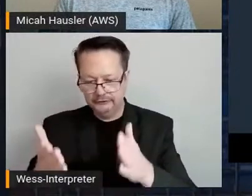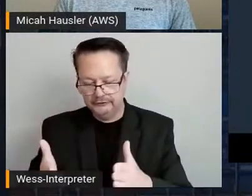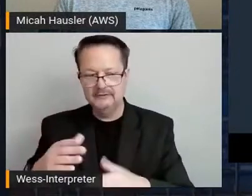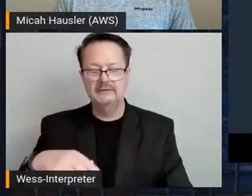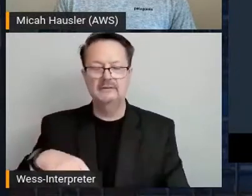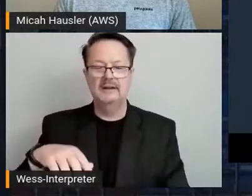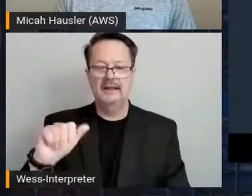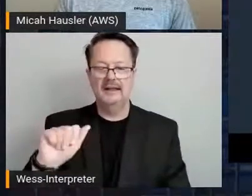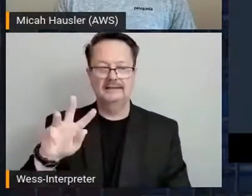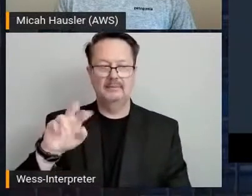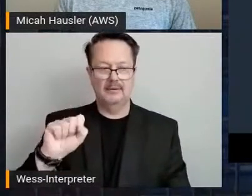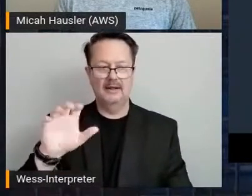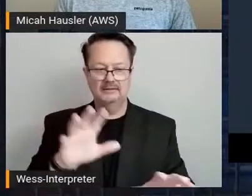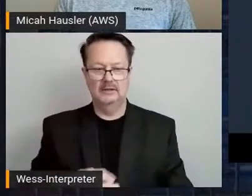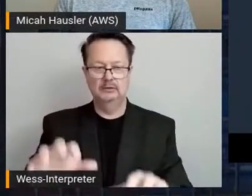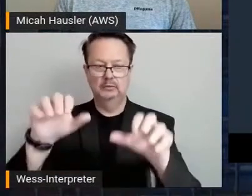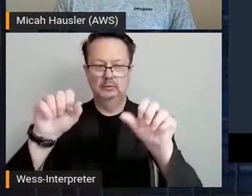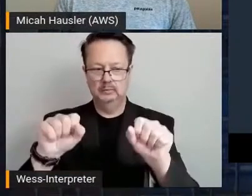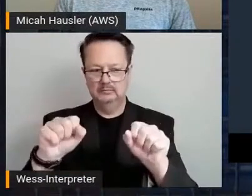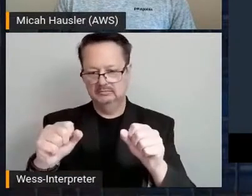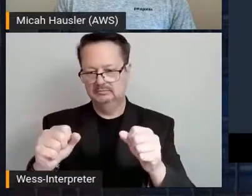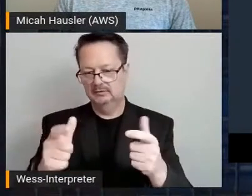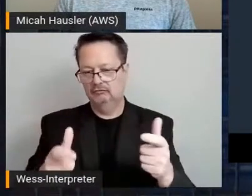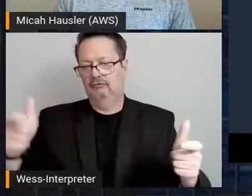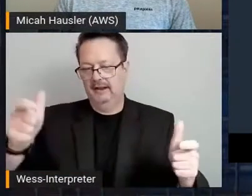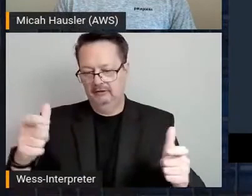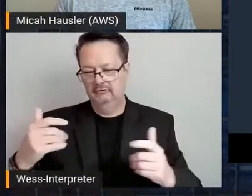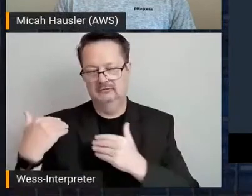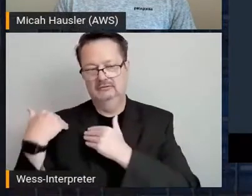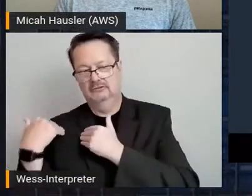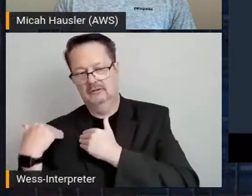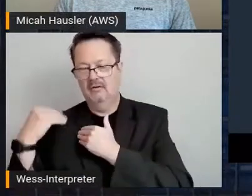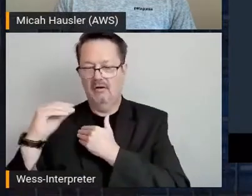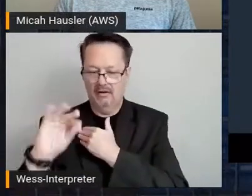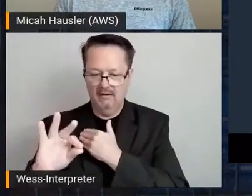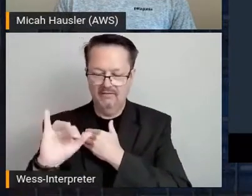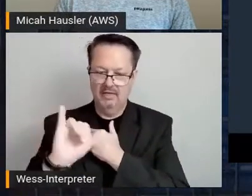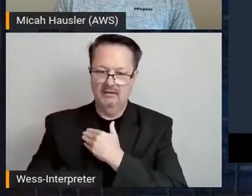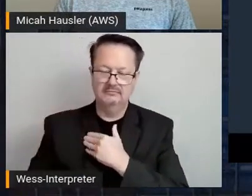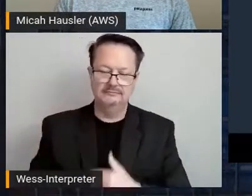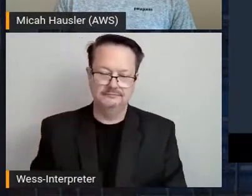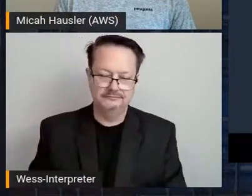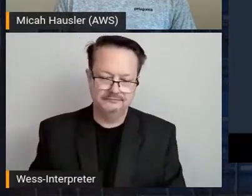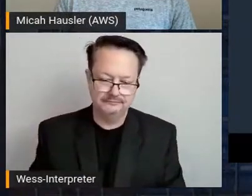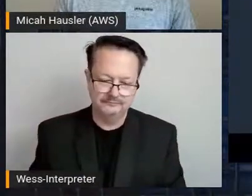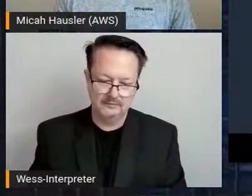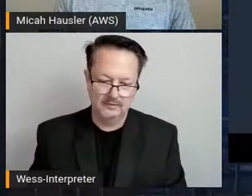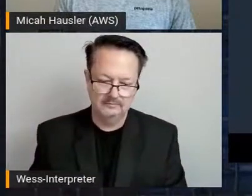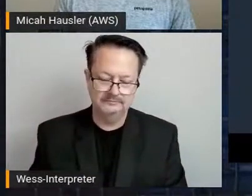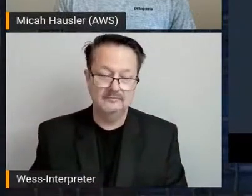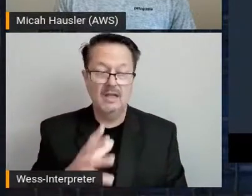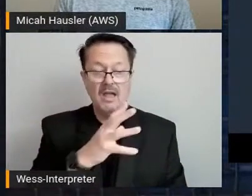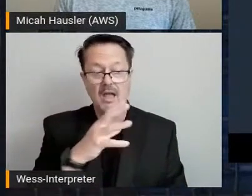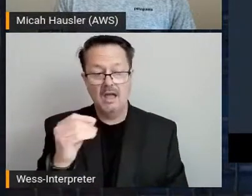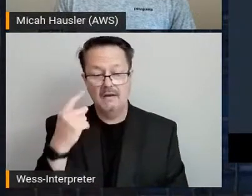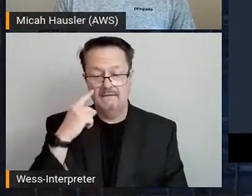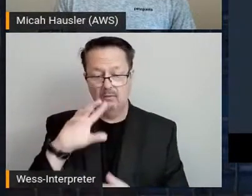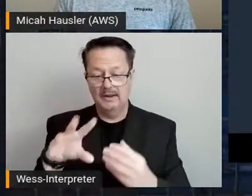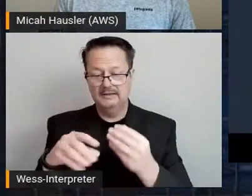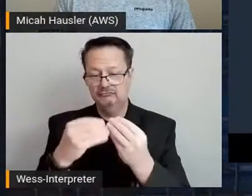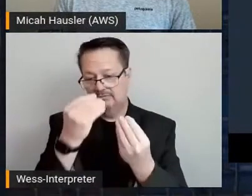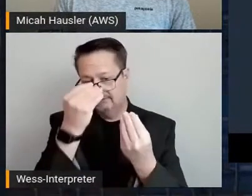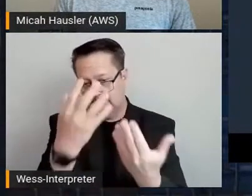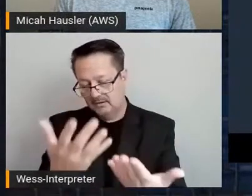AWS assumes yet an even greater share of the responsibilities. And for additional